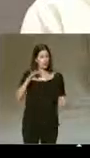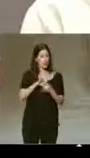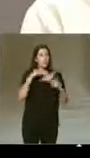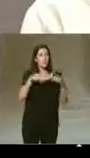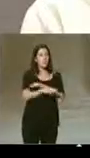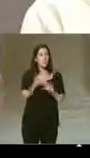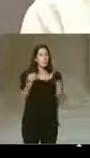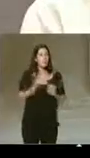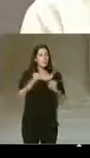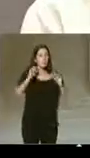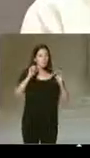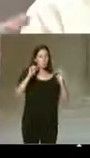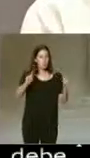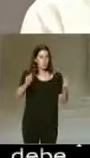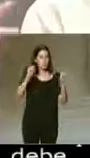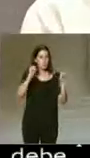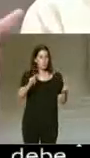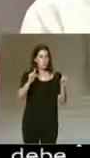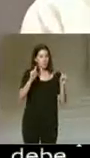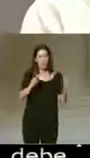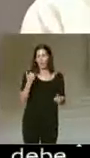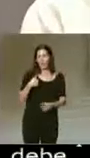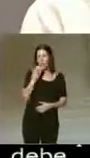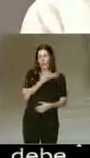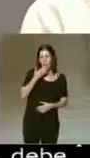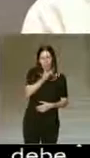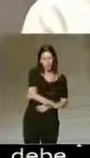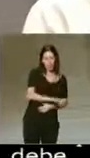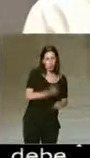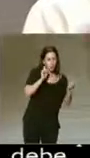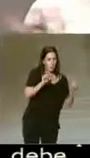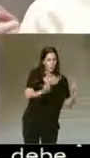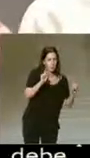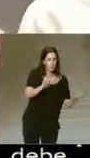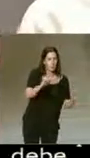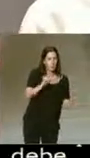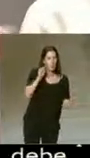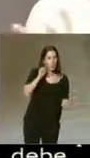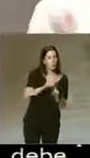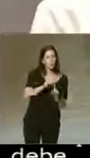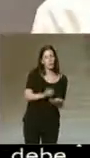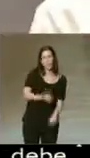universal culture, should soak in since elementary school.